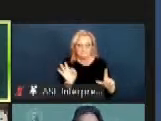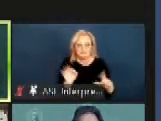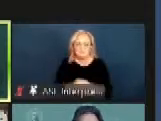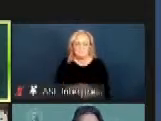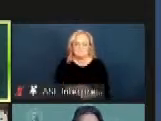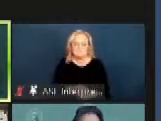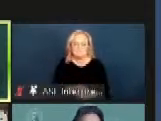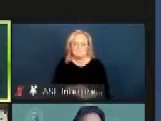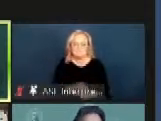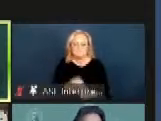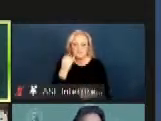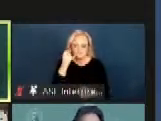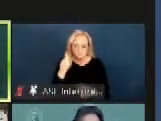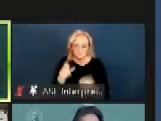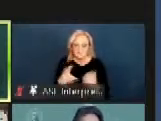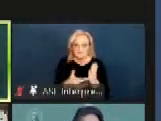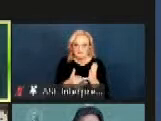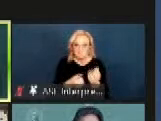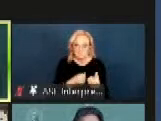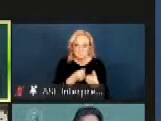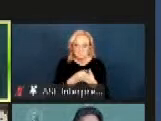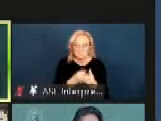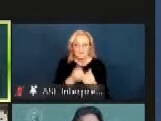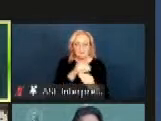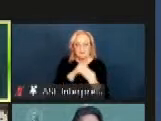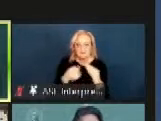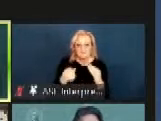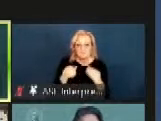up needing technical assistance, please email